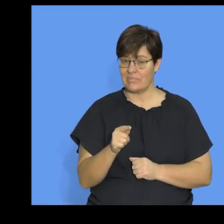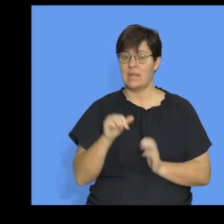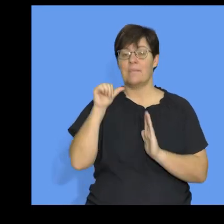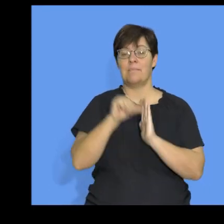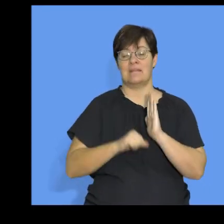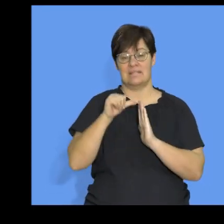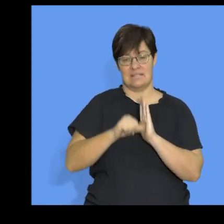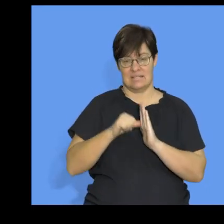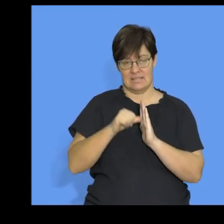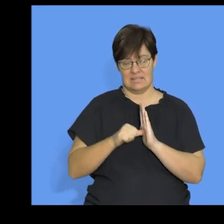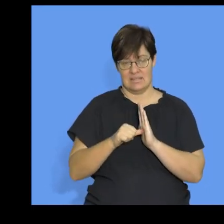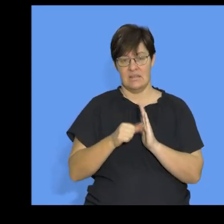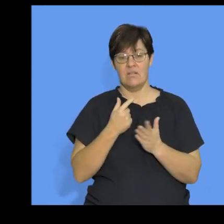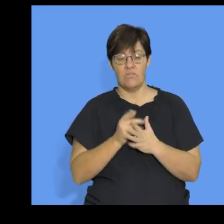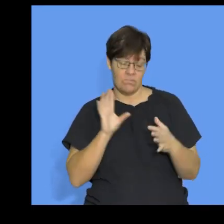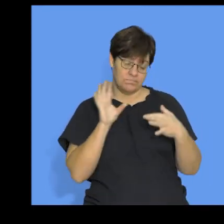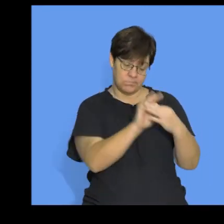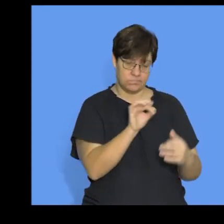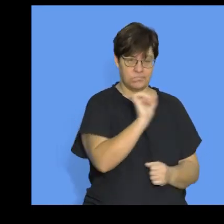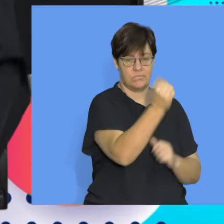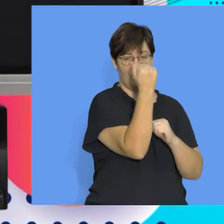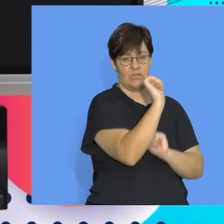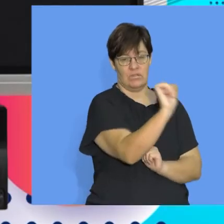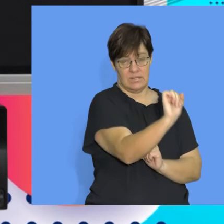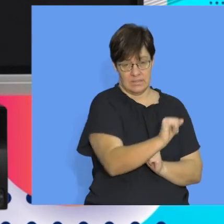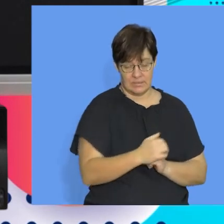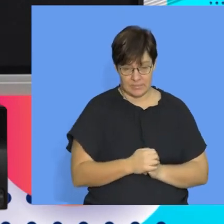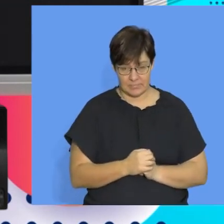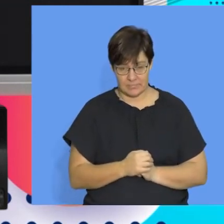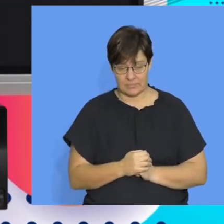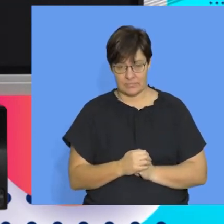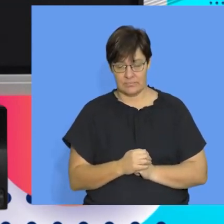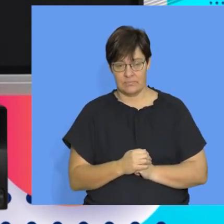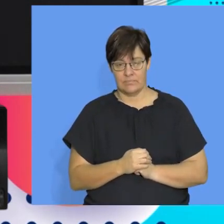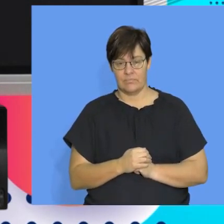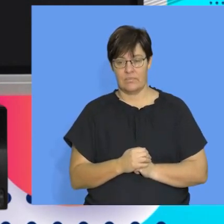maintenance which is applicable to the factory. Right. Next one.